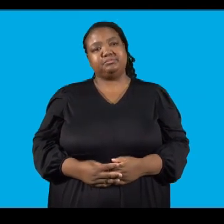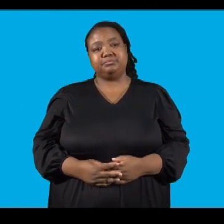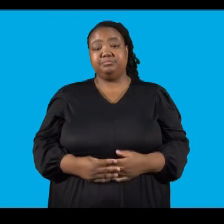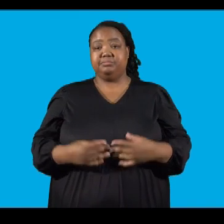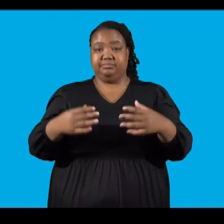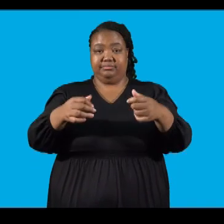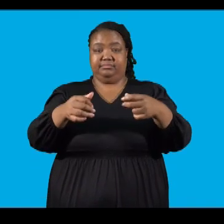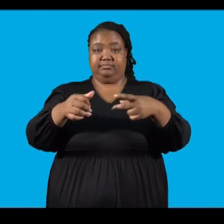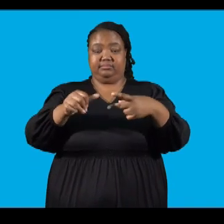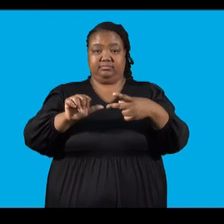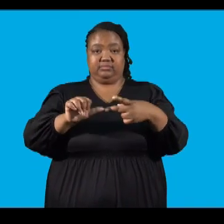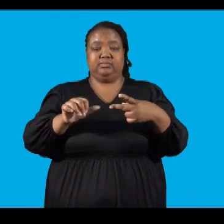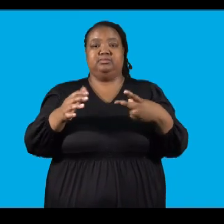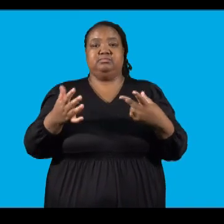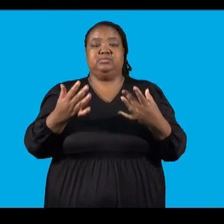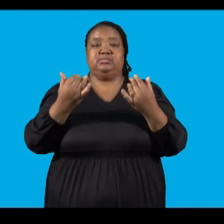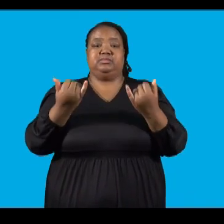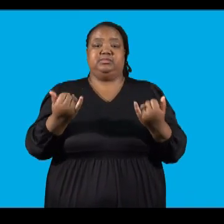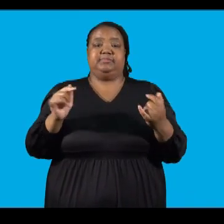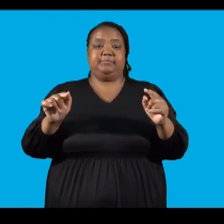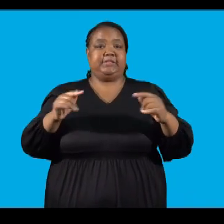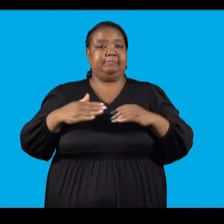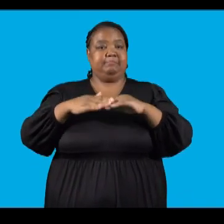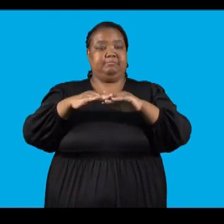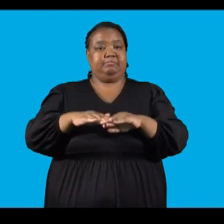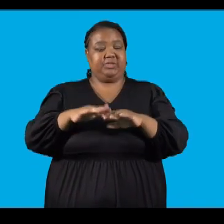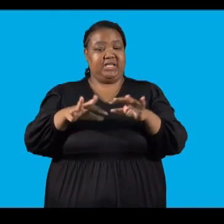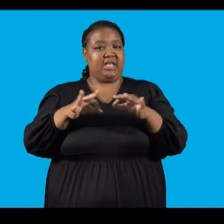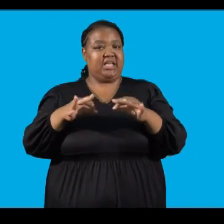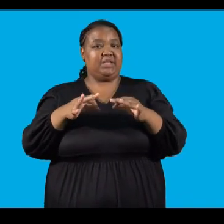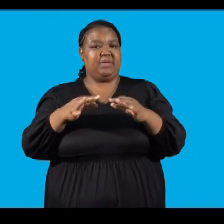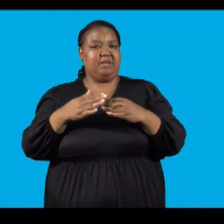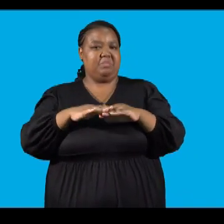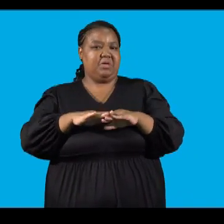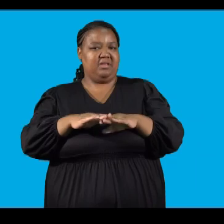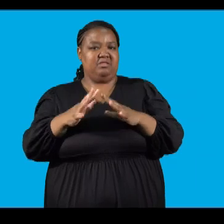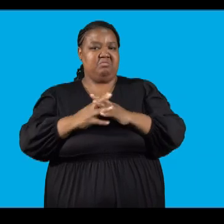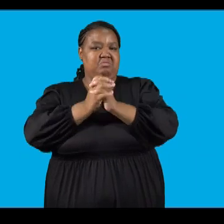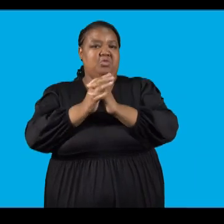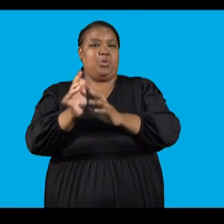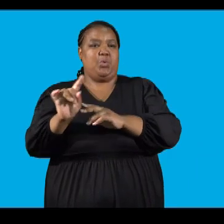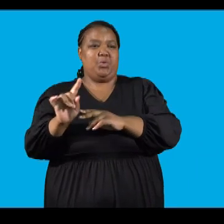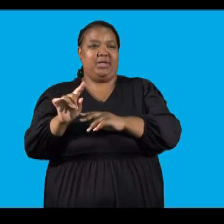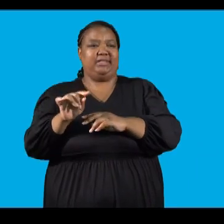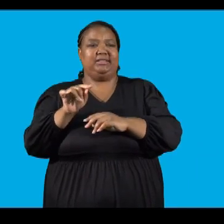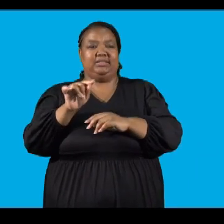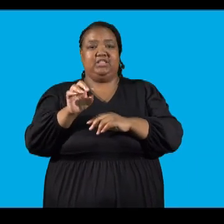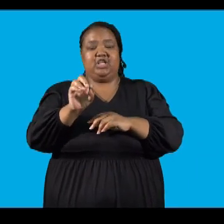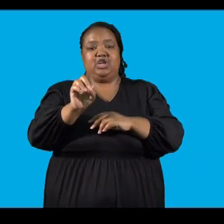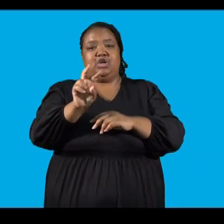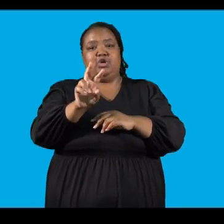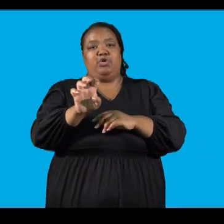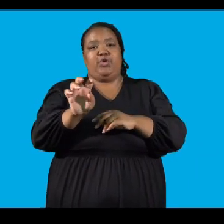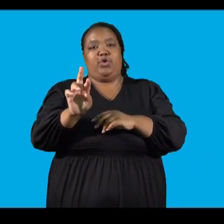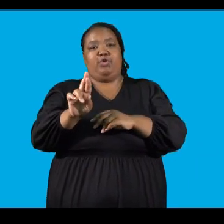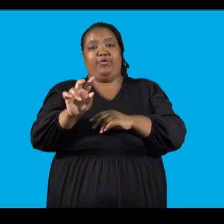Next question, name the type of collusion explained in the extract above. This is